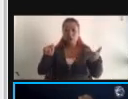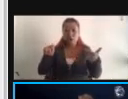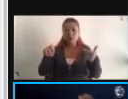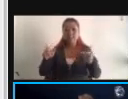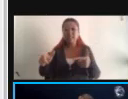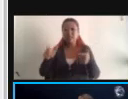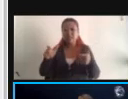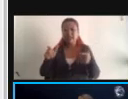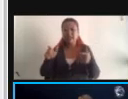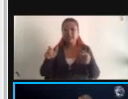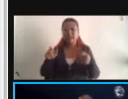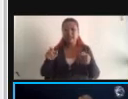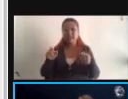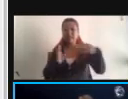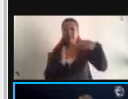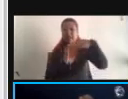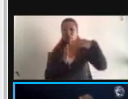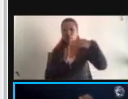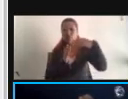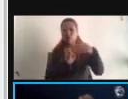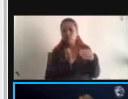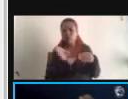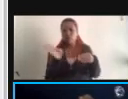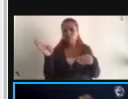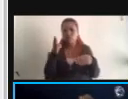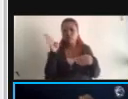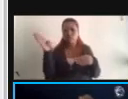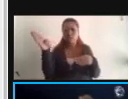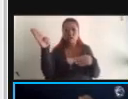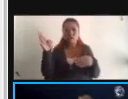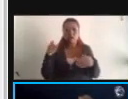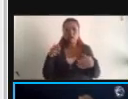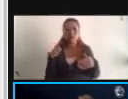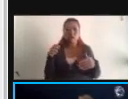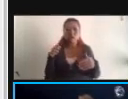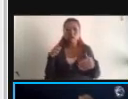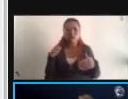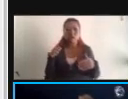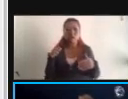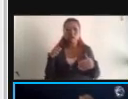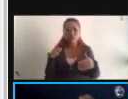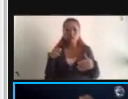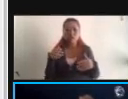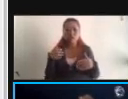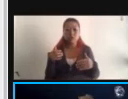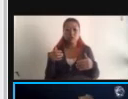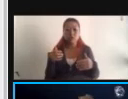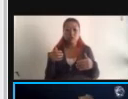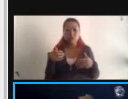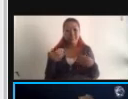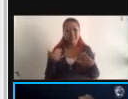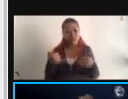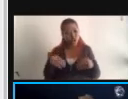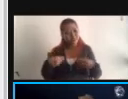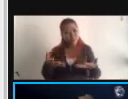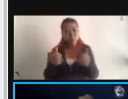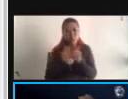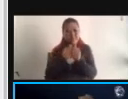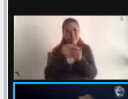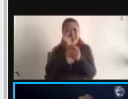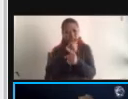of the ship's trajectory are given with a lot of accuracy.